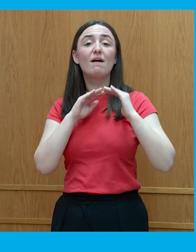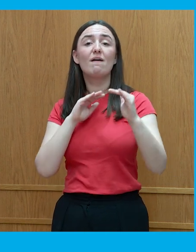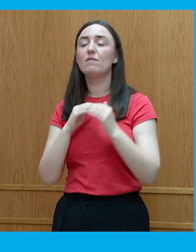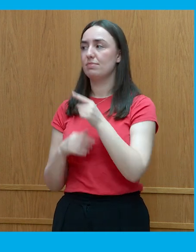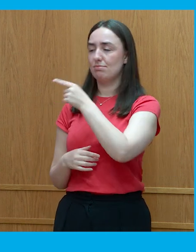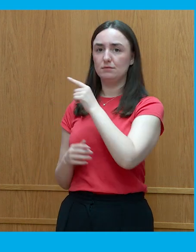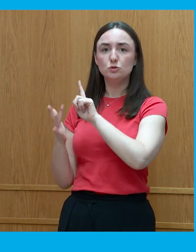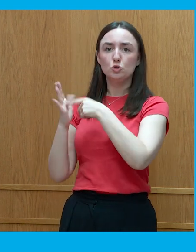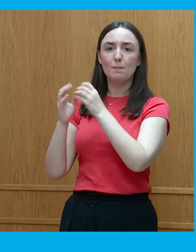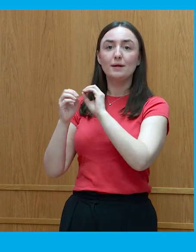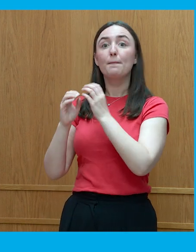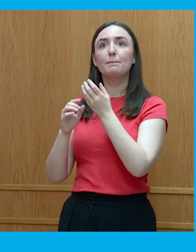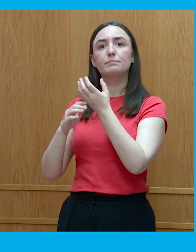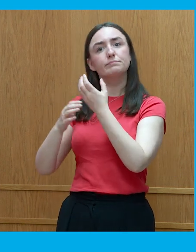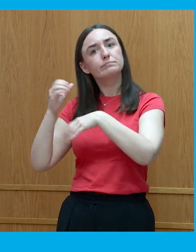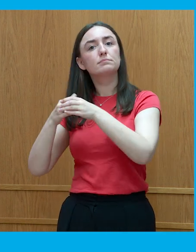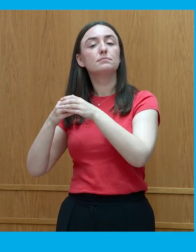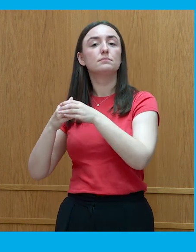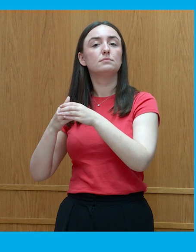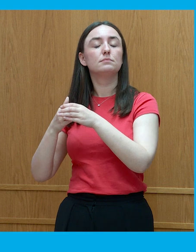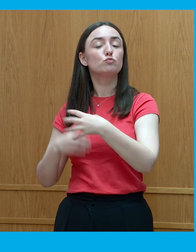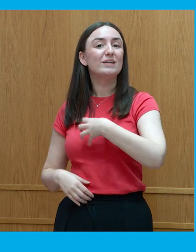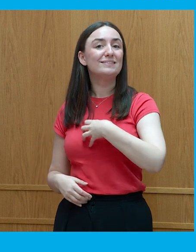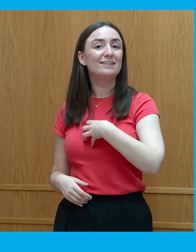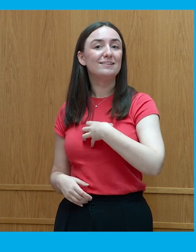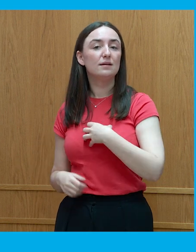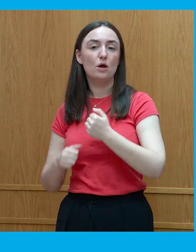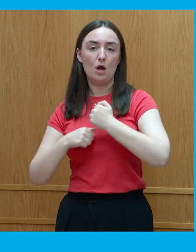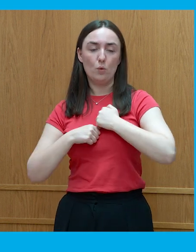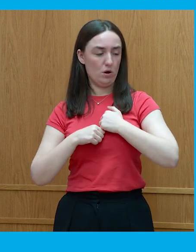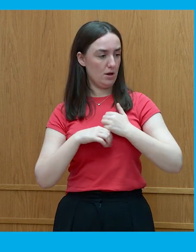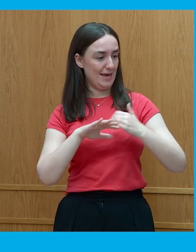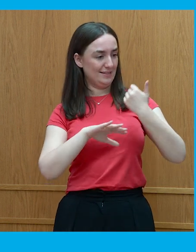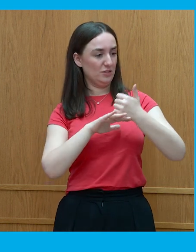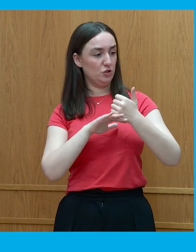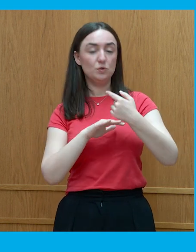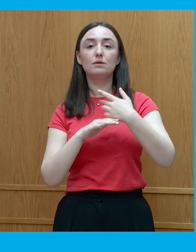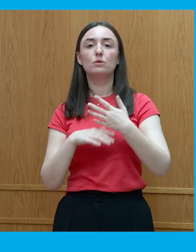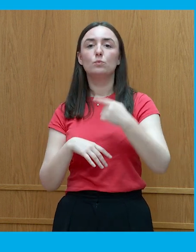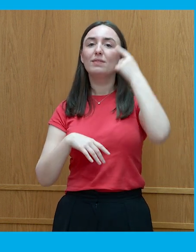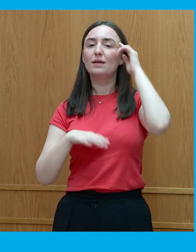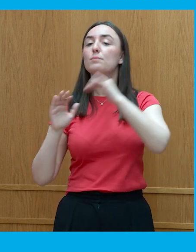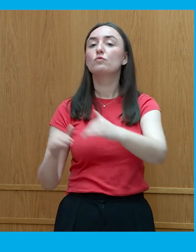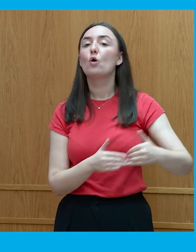institutions, they we managed to get past it, is the way they think. The people that I've spoken